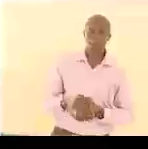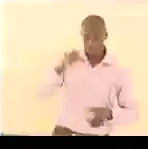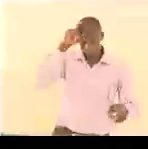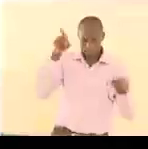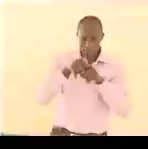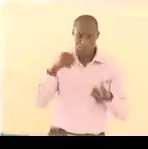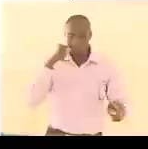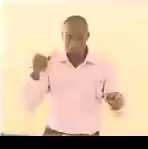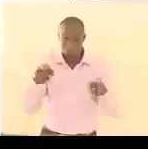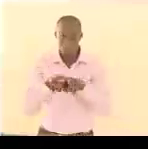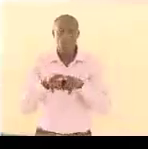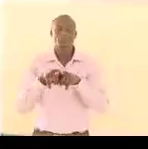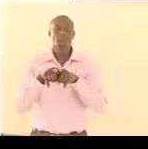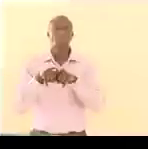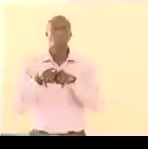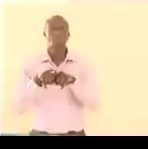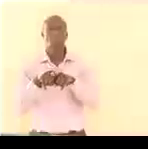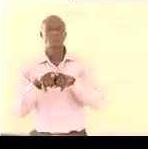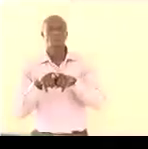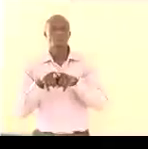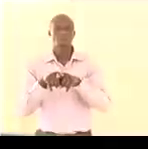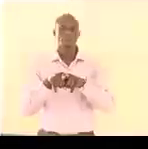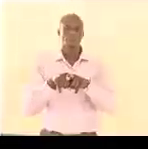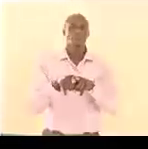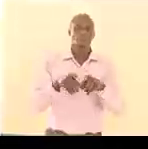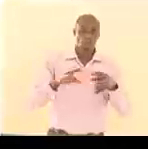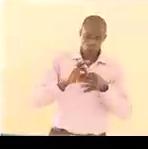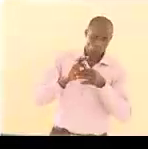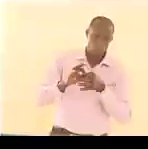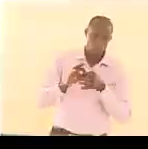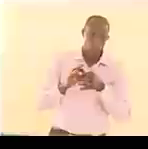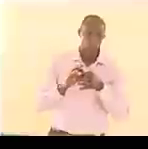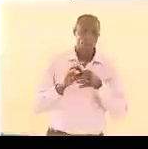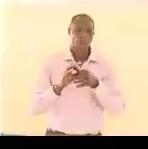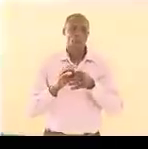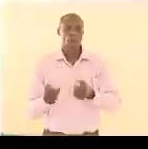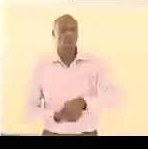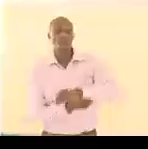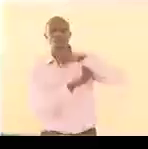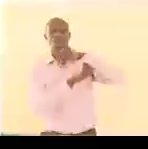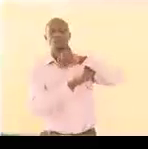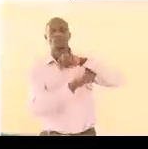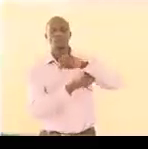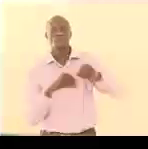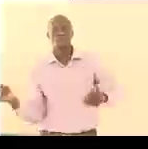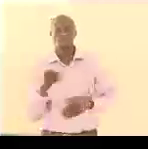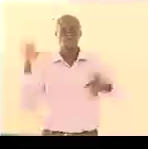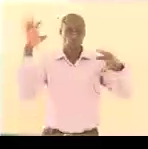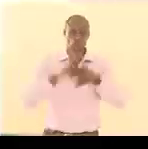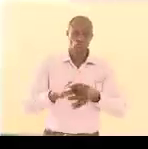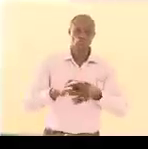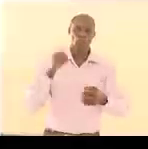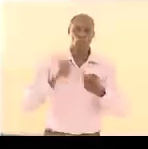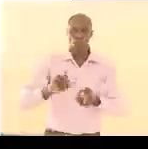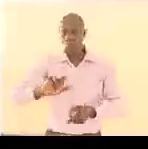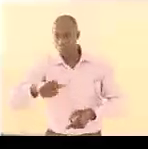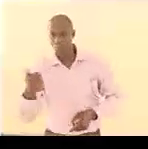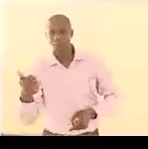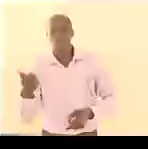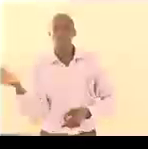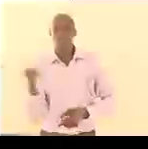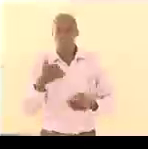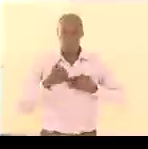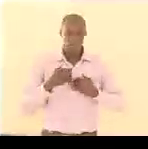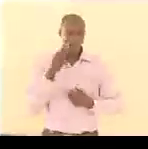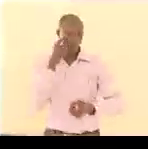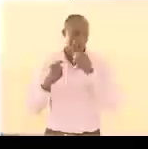thing. Brotherhood, sisterhood, fraternity. Fraternal love, solidarity. They were joined to one another